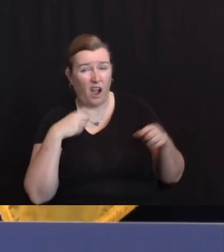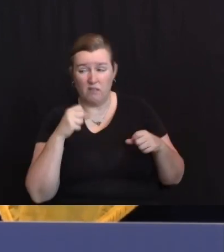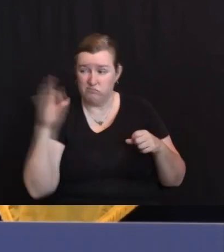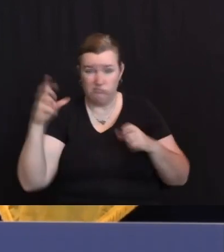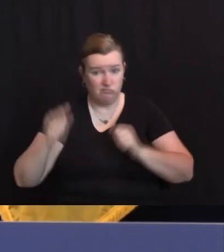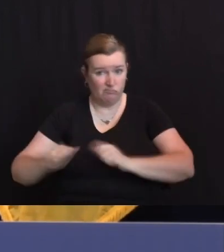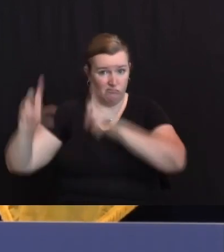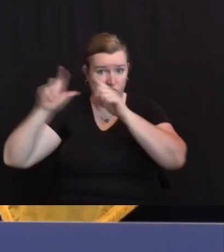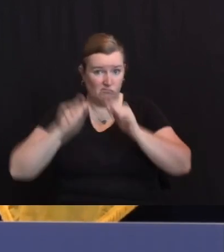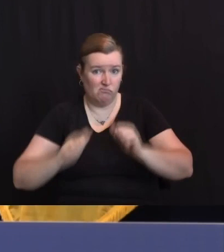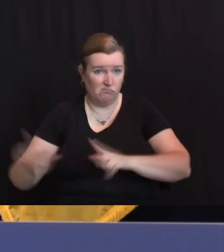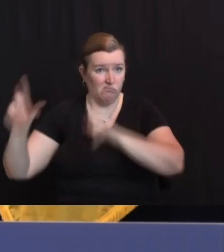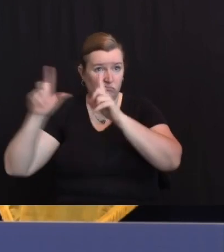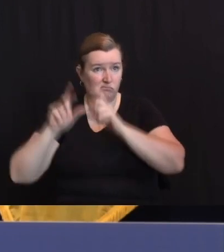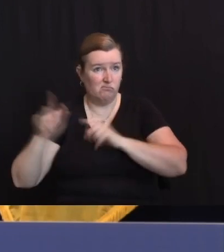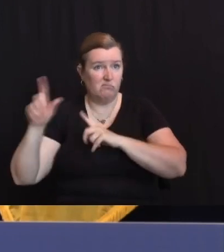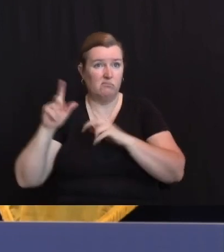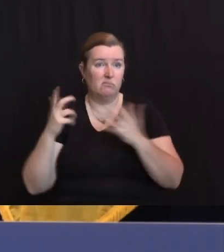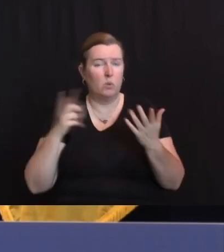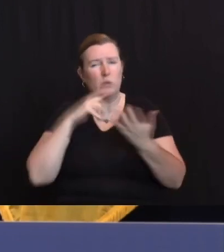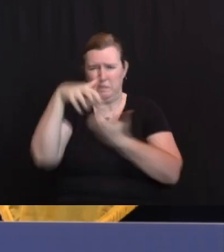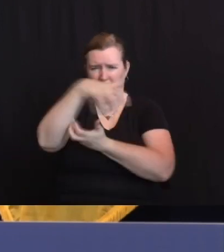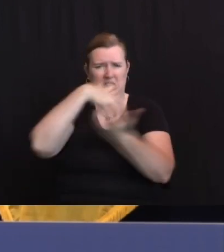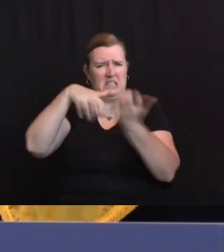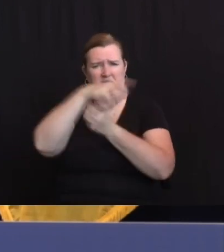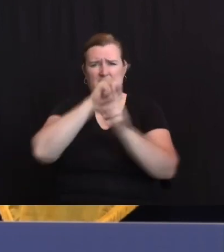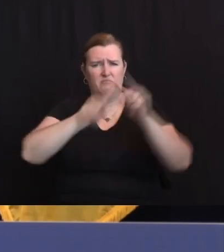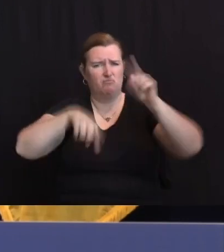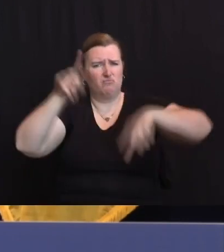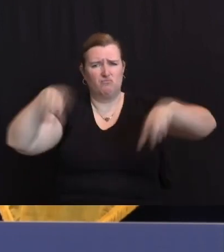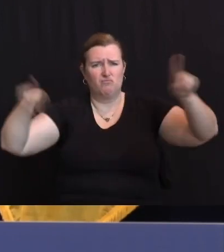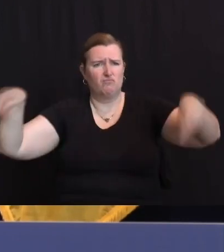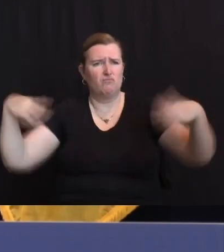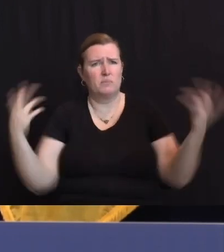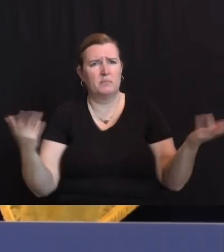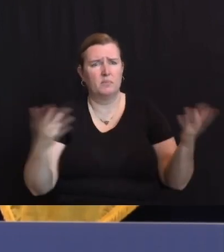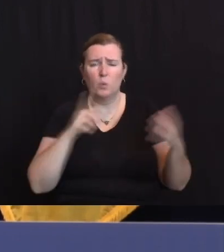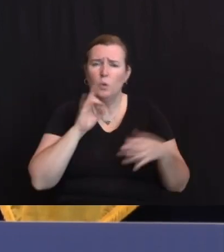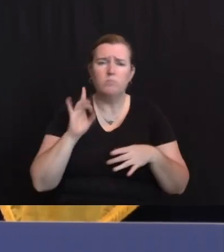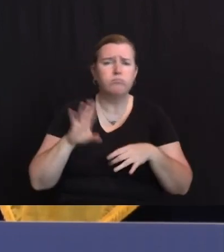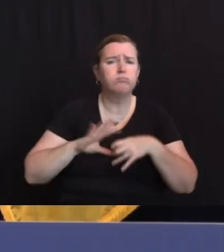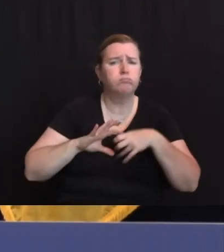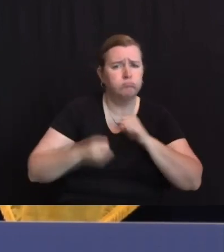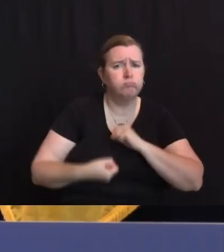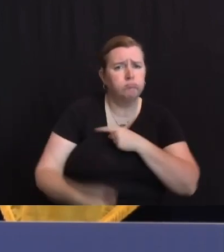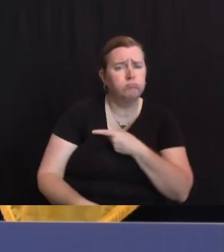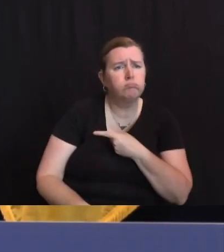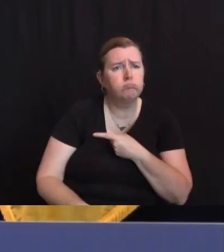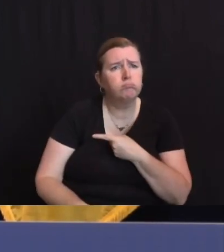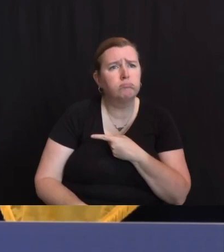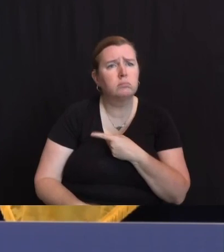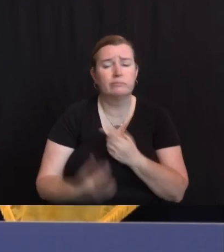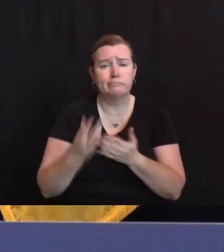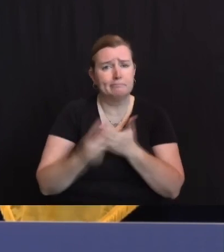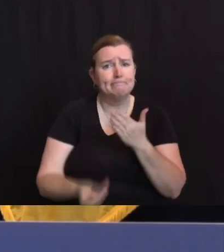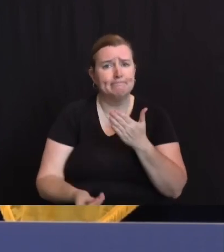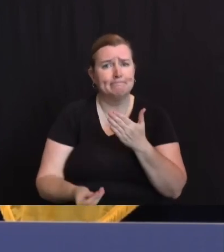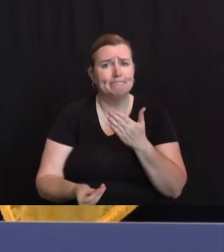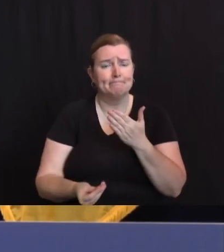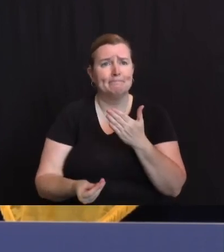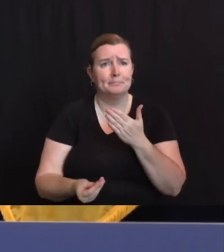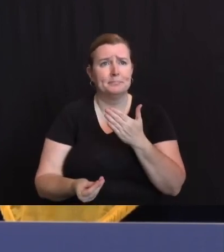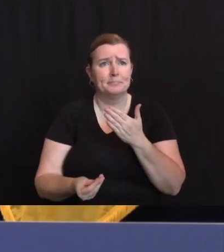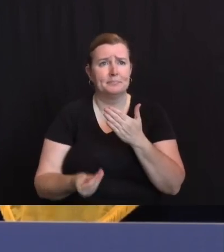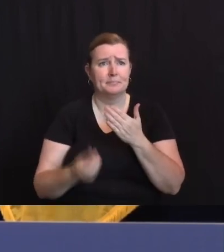for folks, as you can imagine, you're mourning the loss of a loved one, to get remotely back on your feet, to find some amount